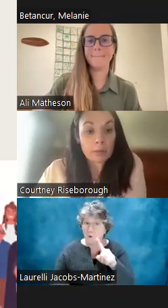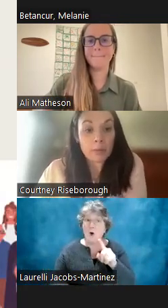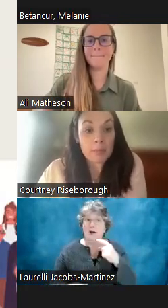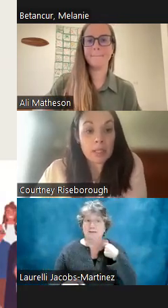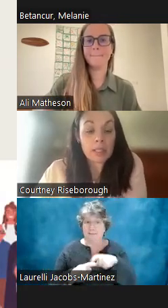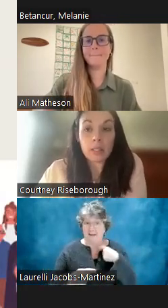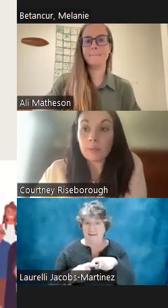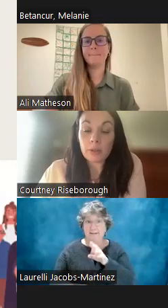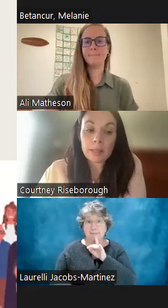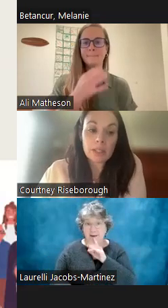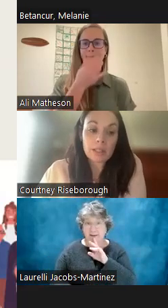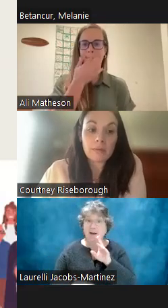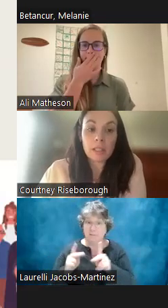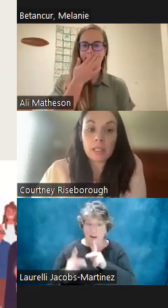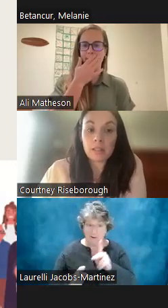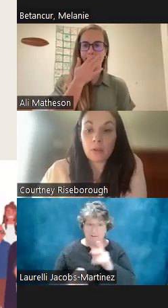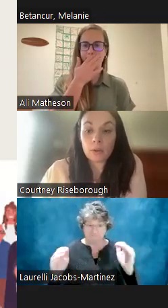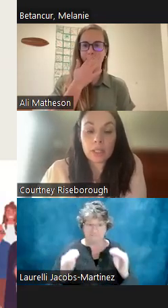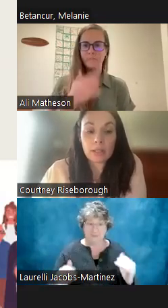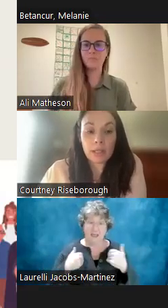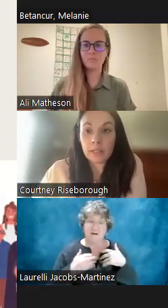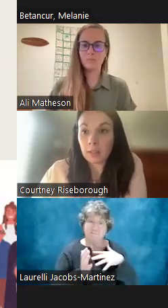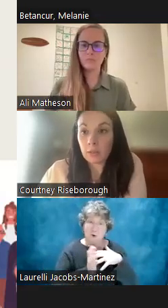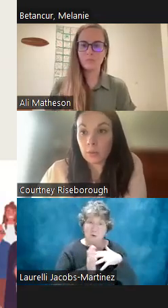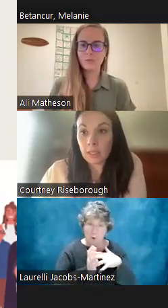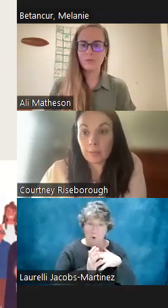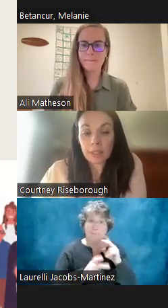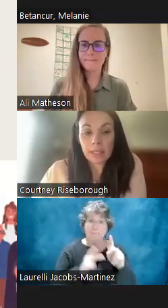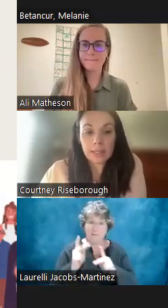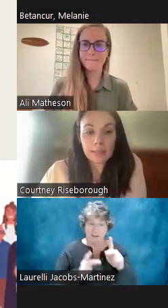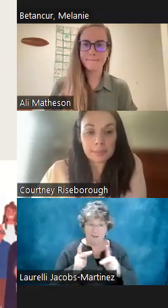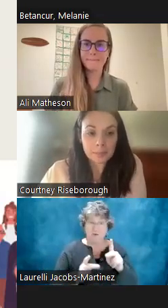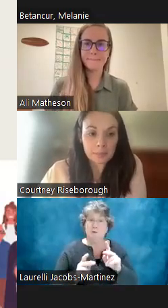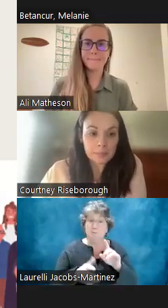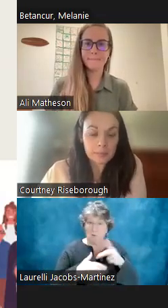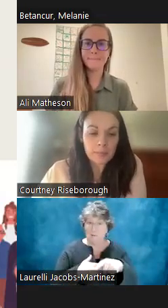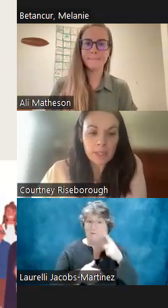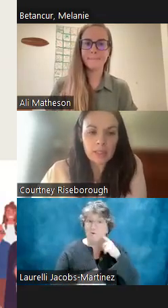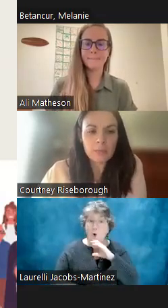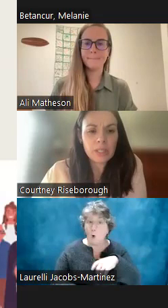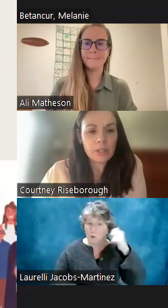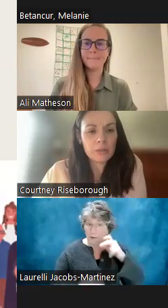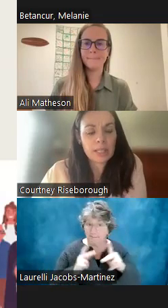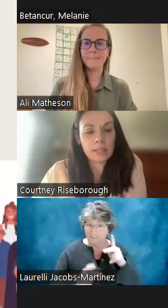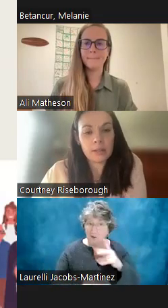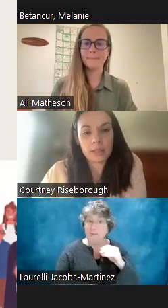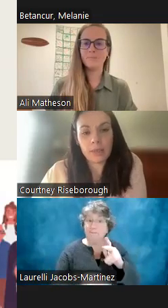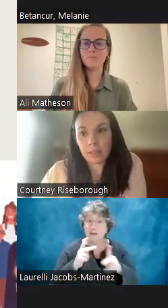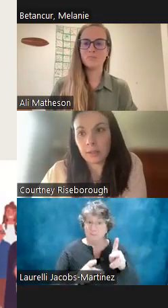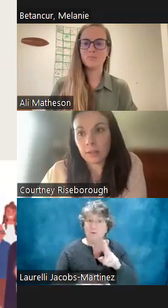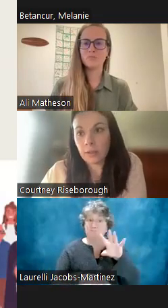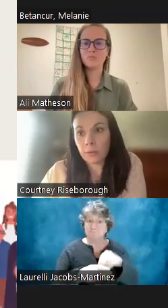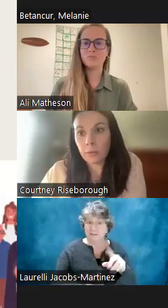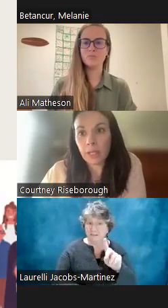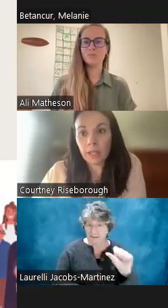a vulnerable populations program to serve the needs of older adults and those with disabilities. And then we do crisis